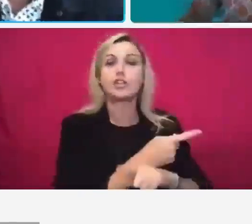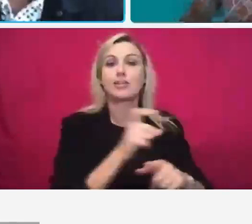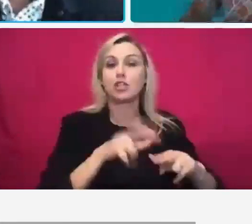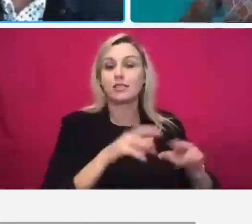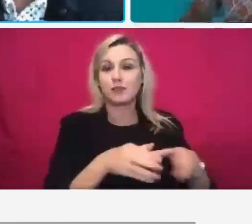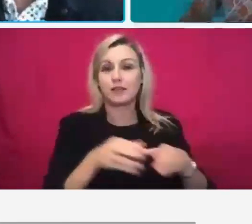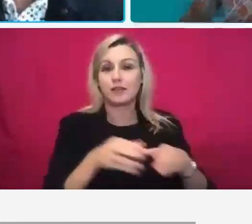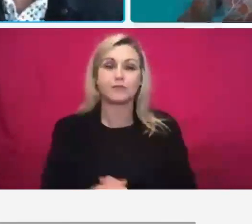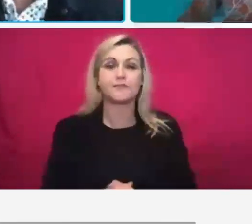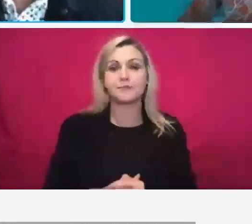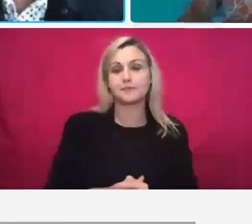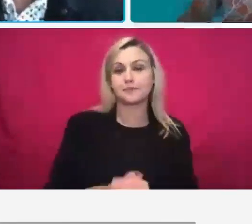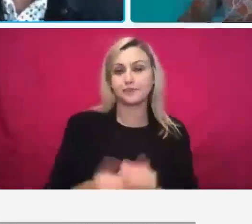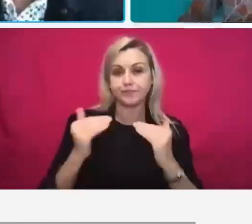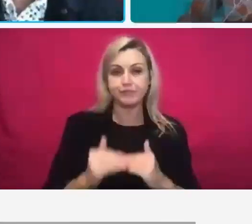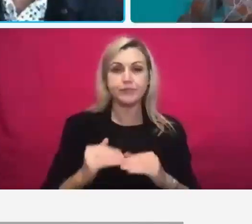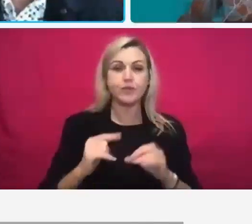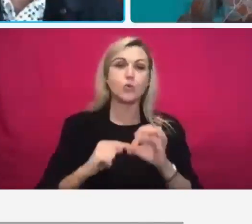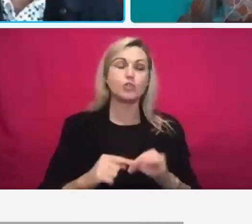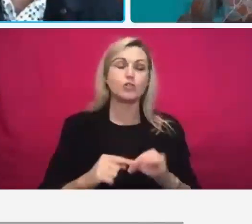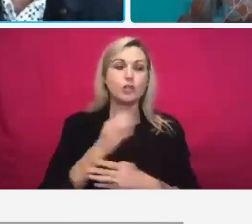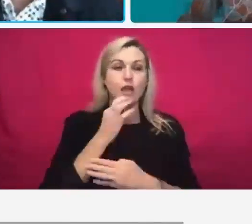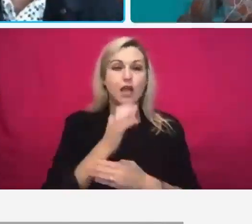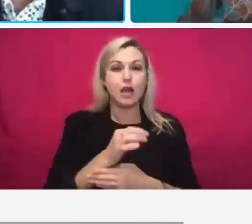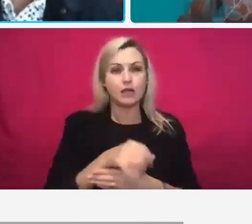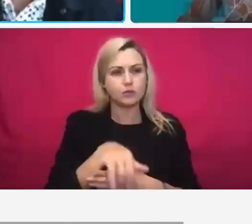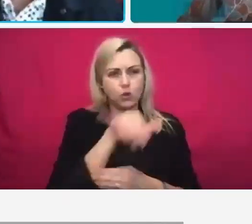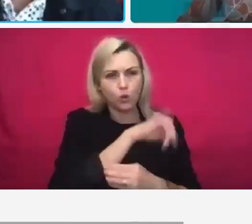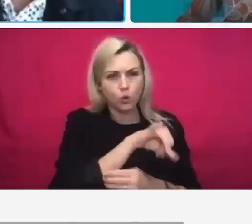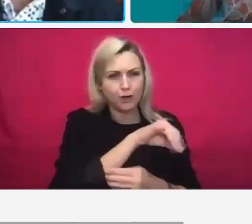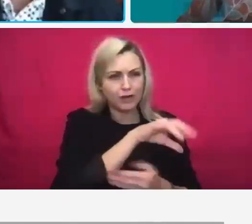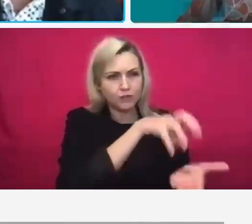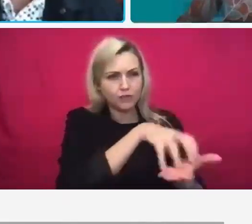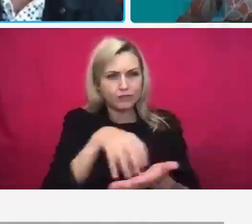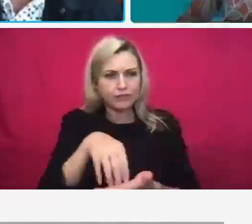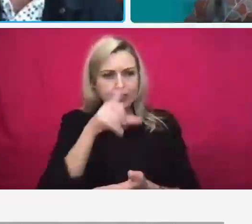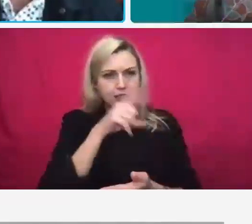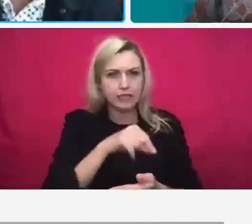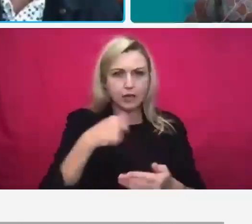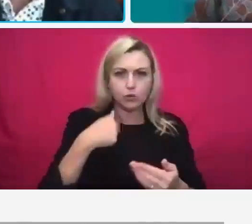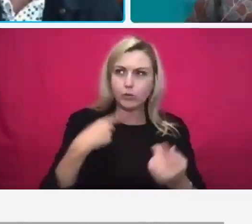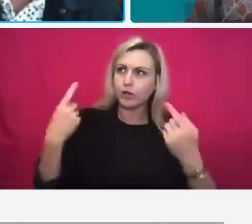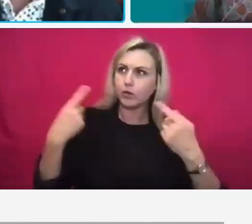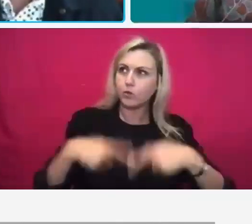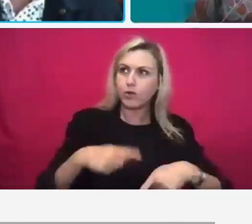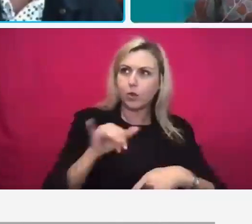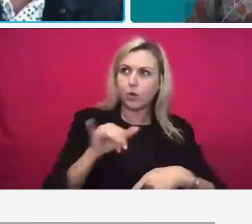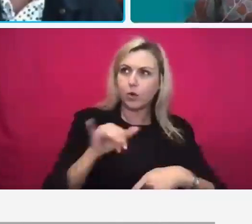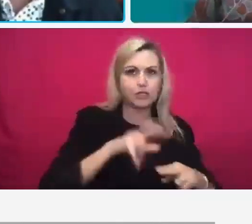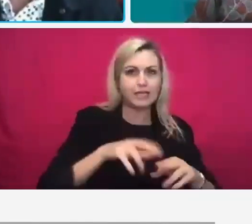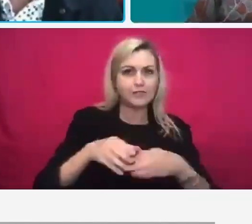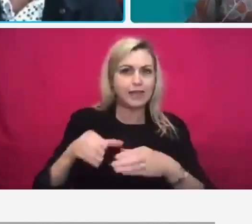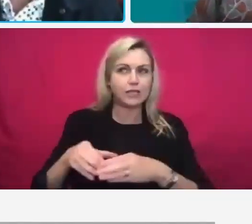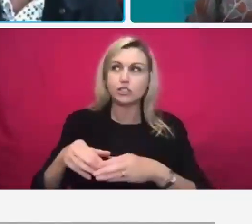Malta asks, to what extent will facilities get insight into the classification assessments made by external assessors, and to what extent will those